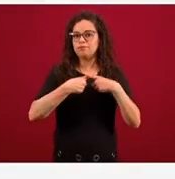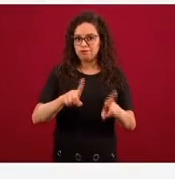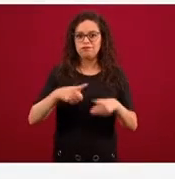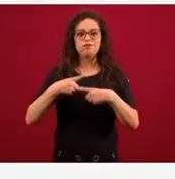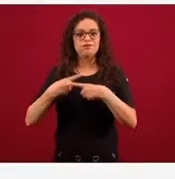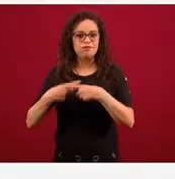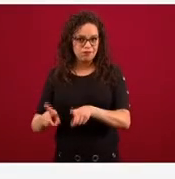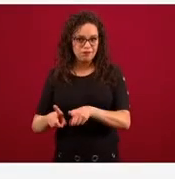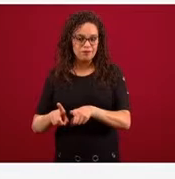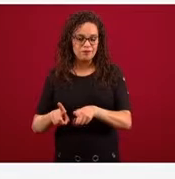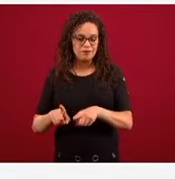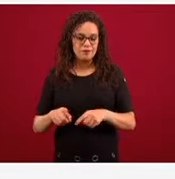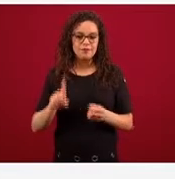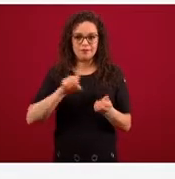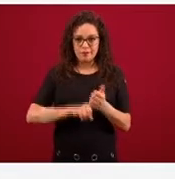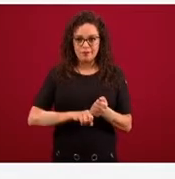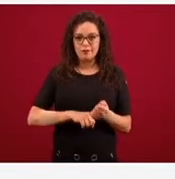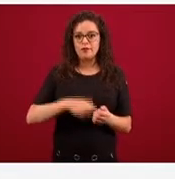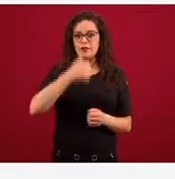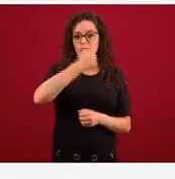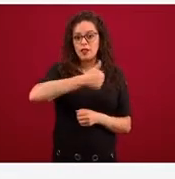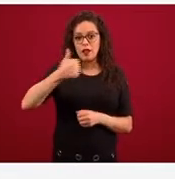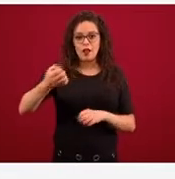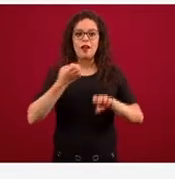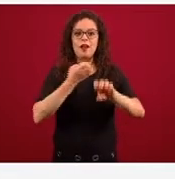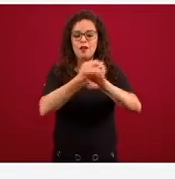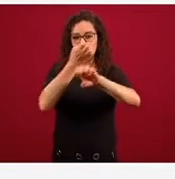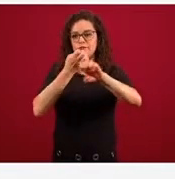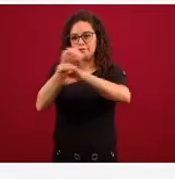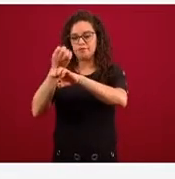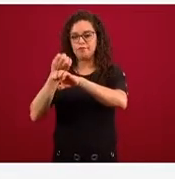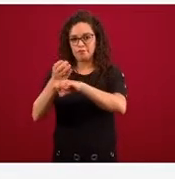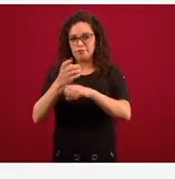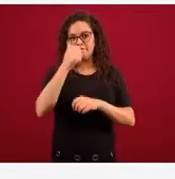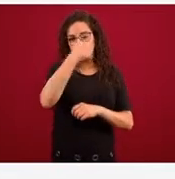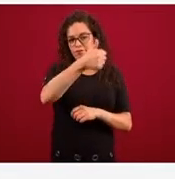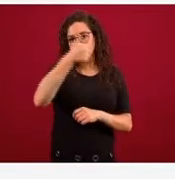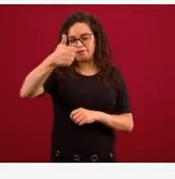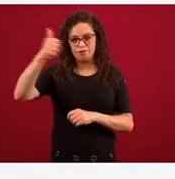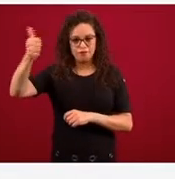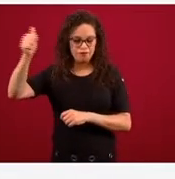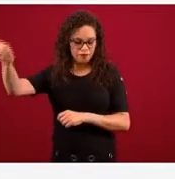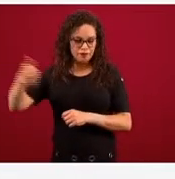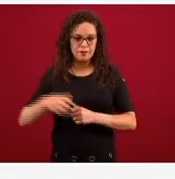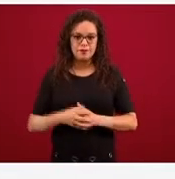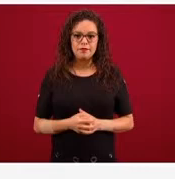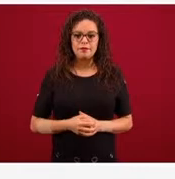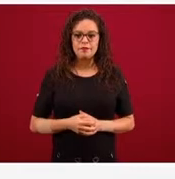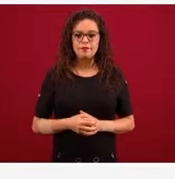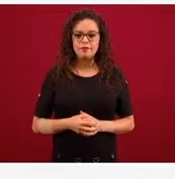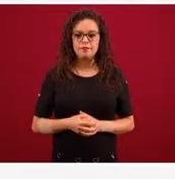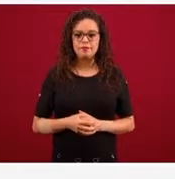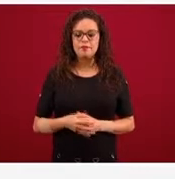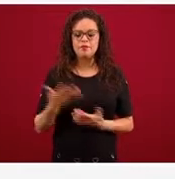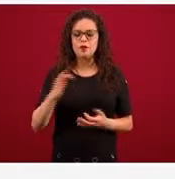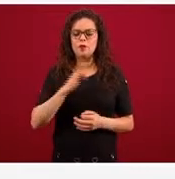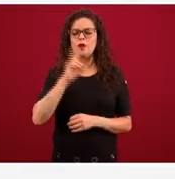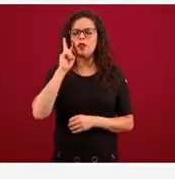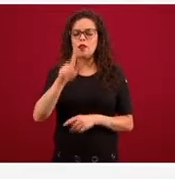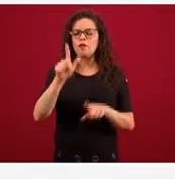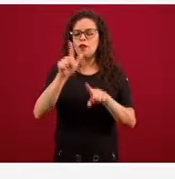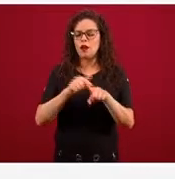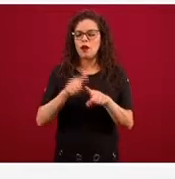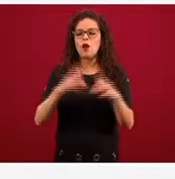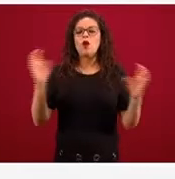diferente is dependiendo de different cada una de las over different entidades states. federativas. Now, when Donde we veamos una entidad have federativa con un state that color un darker poco más concentration